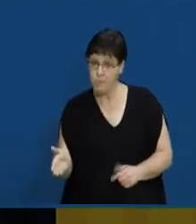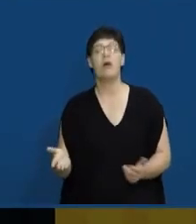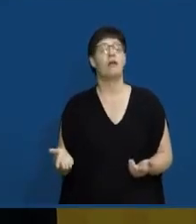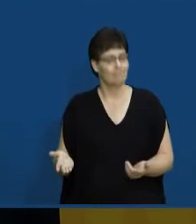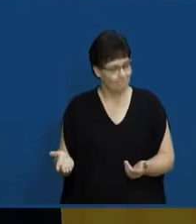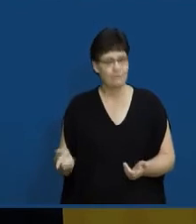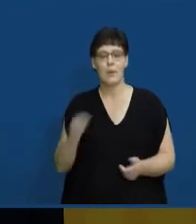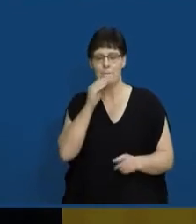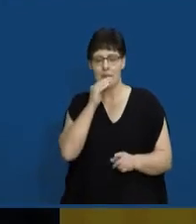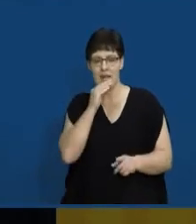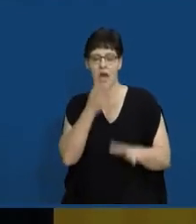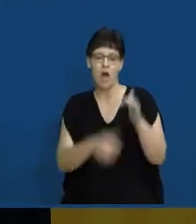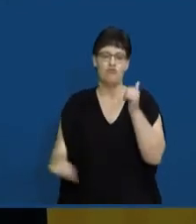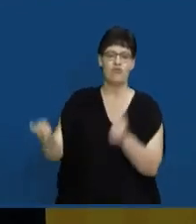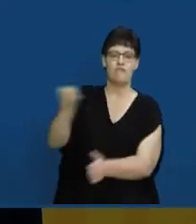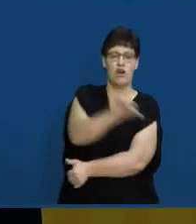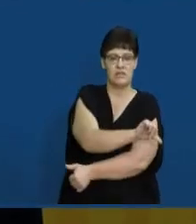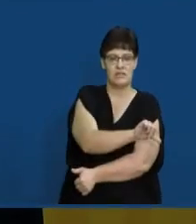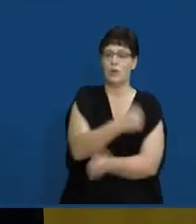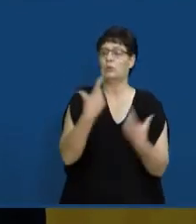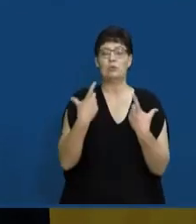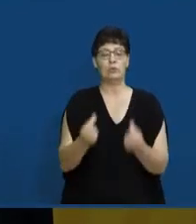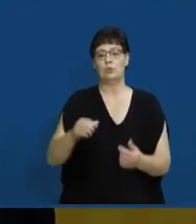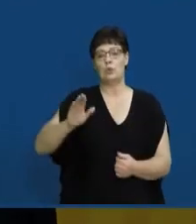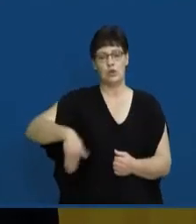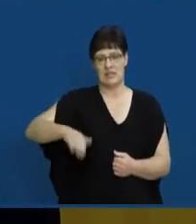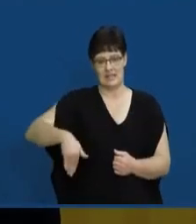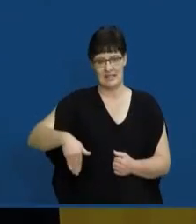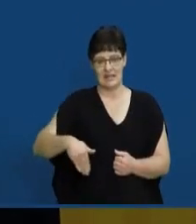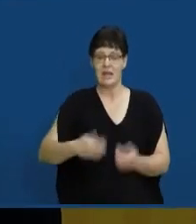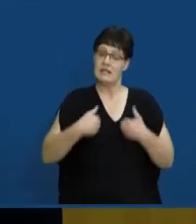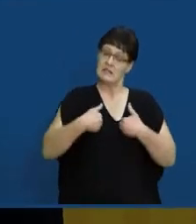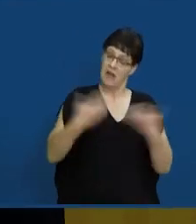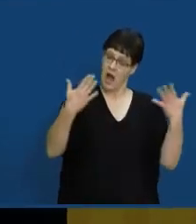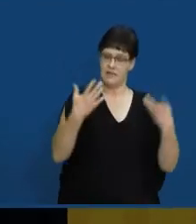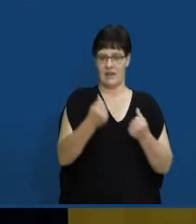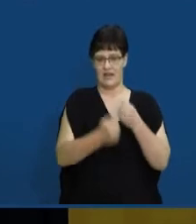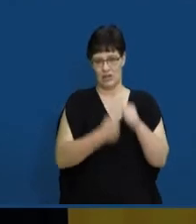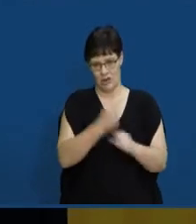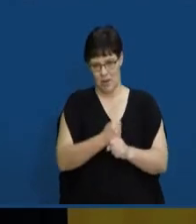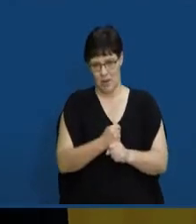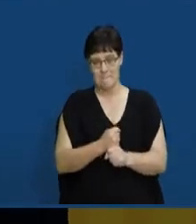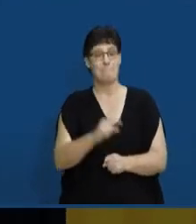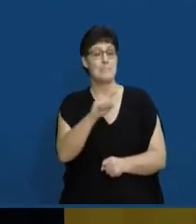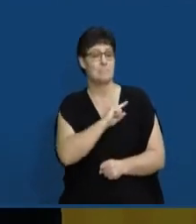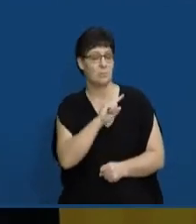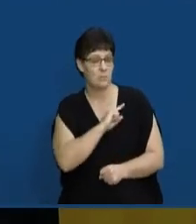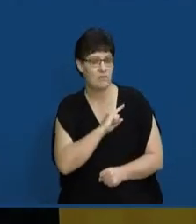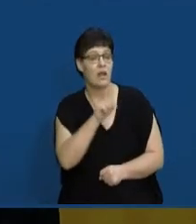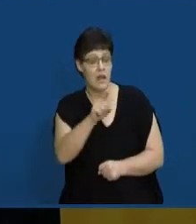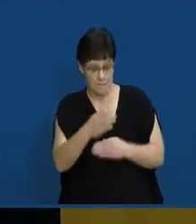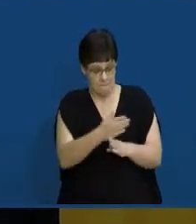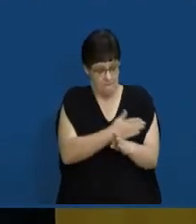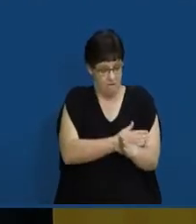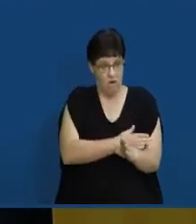the reversal has not been done at the beginning of the financial year. So therefore, before you